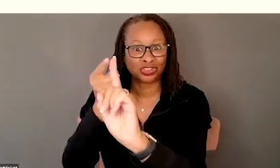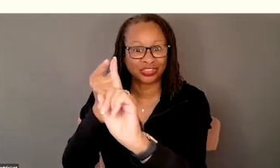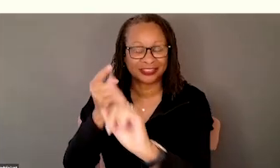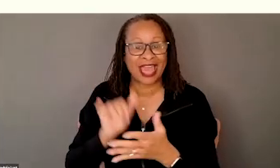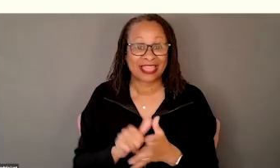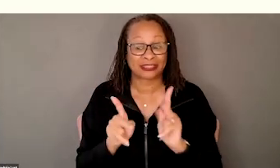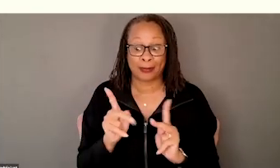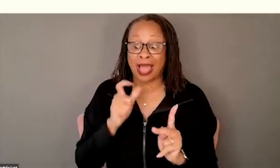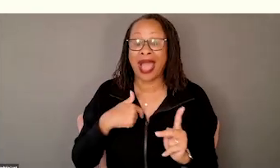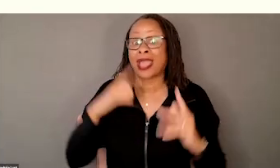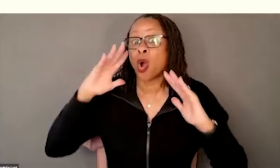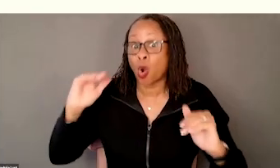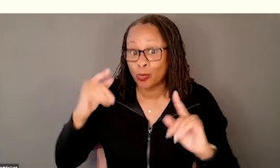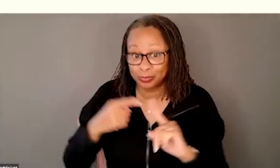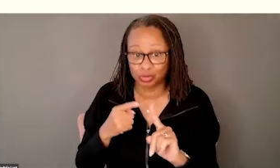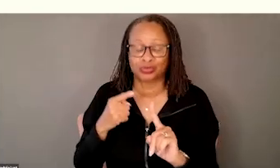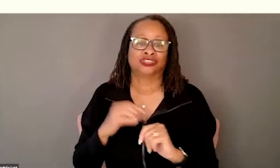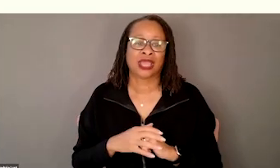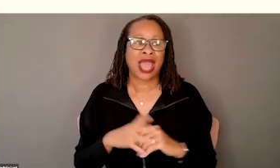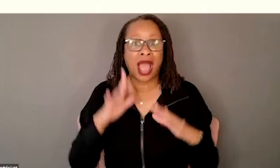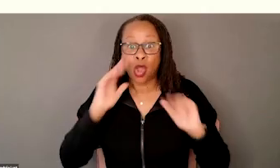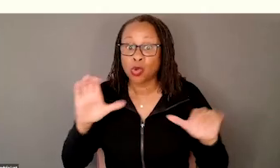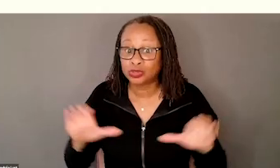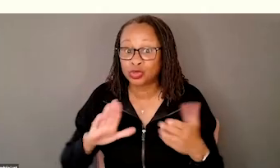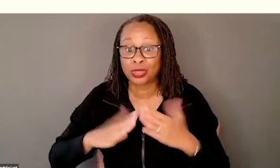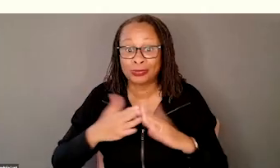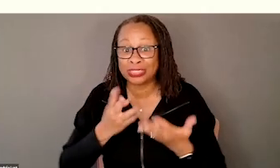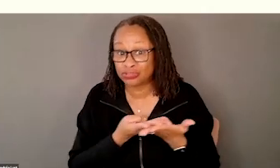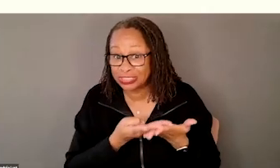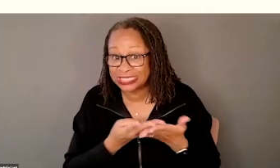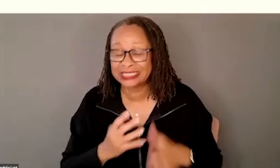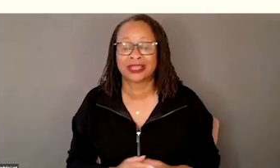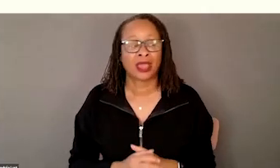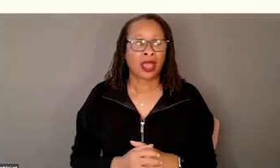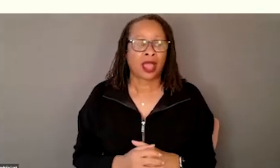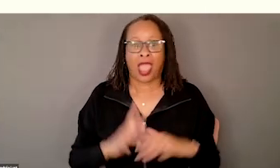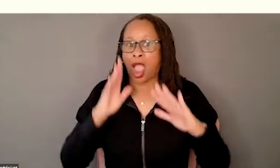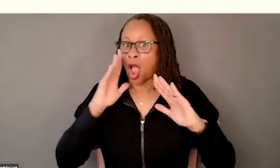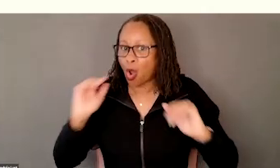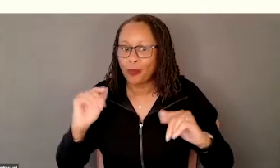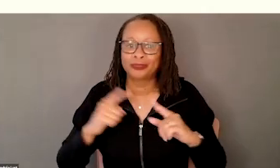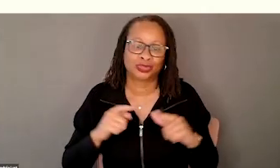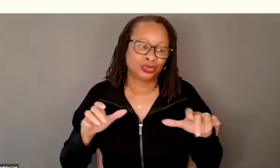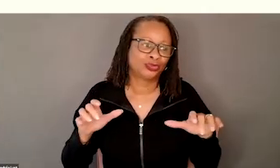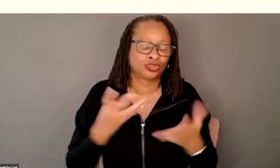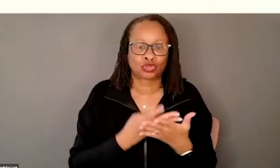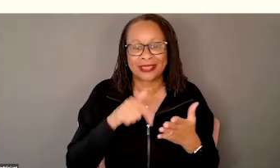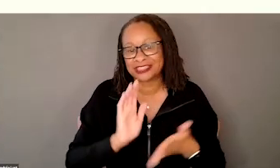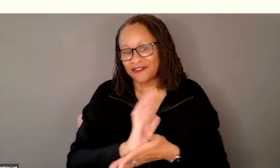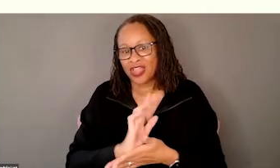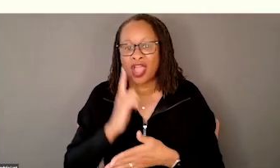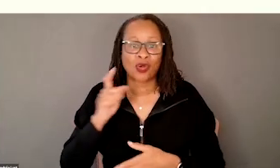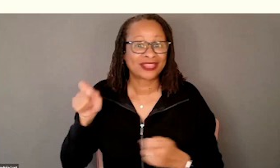I hope to reach, and I hope to do community screenings. I hope to be able to screen this film for